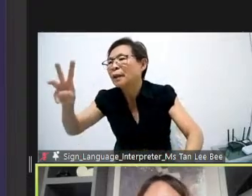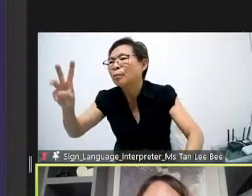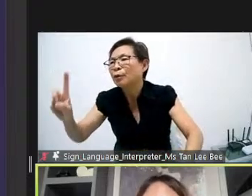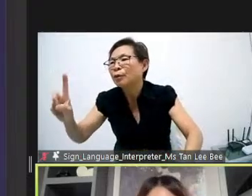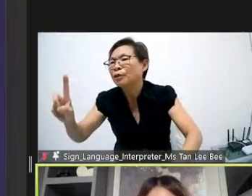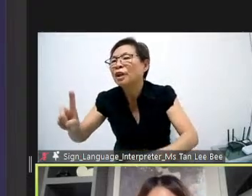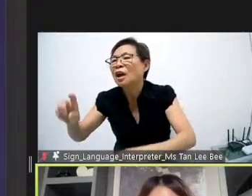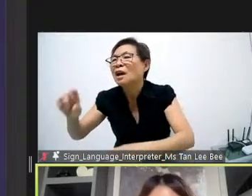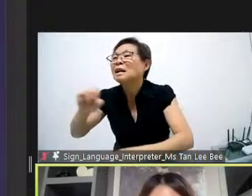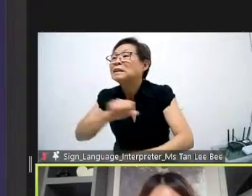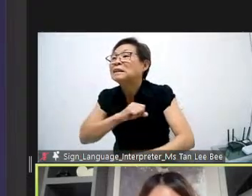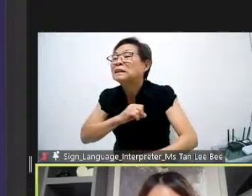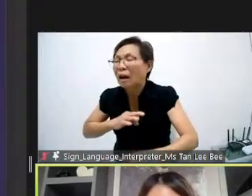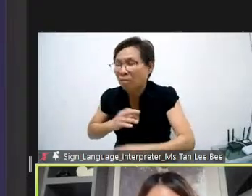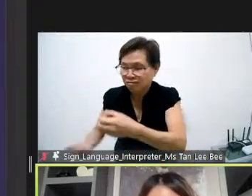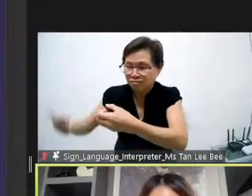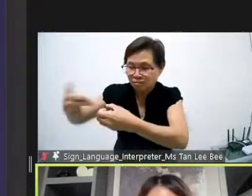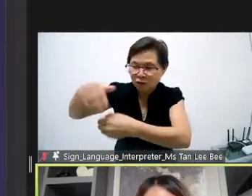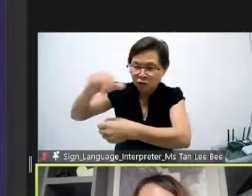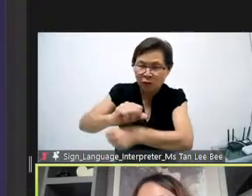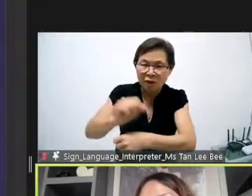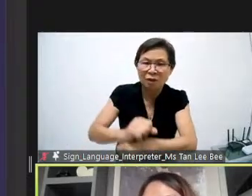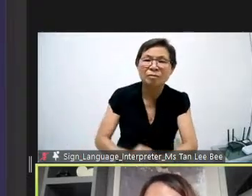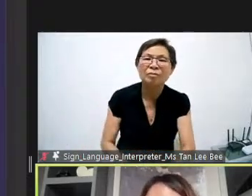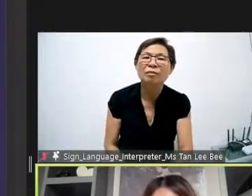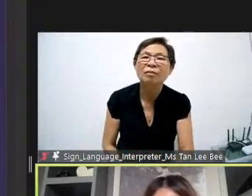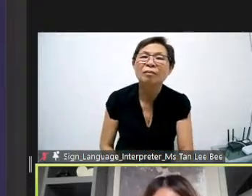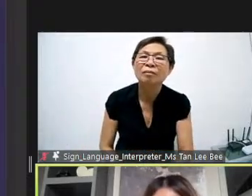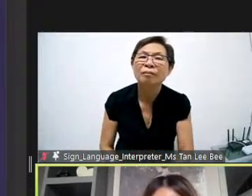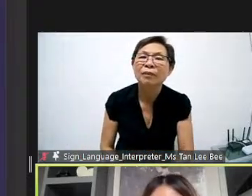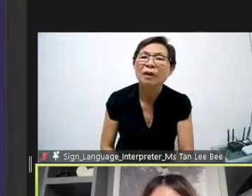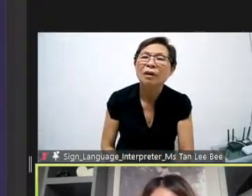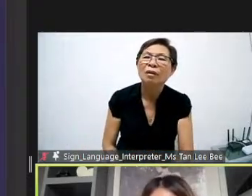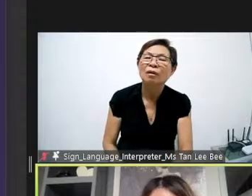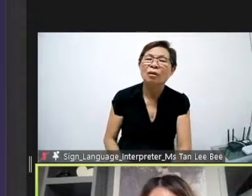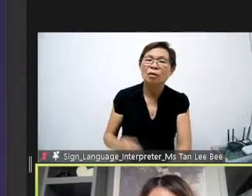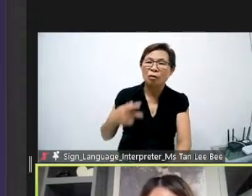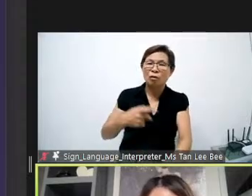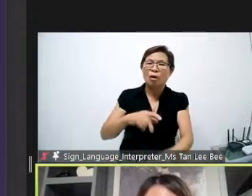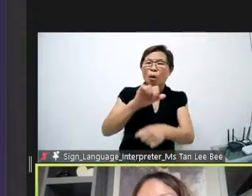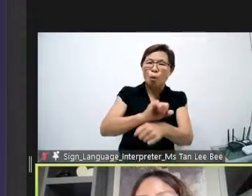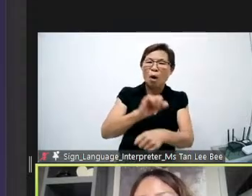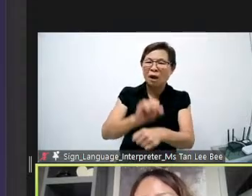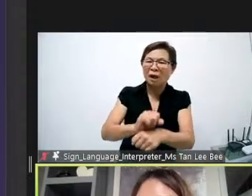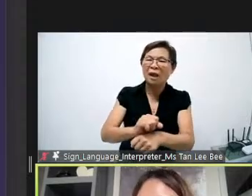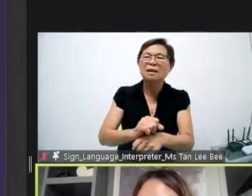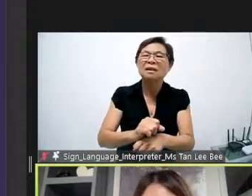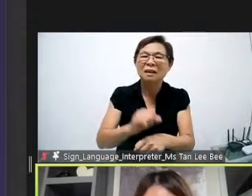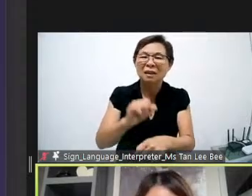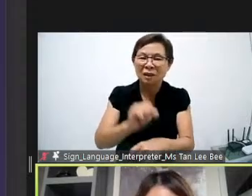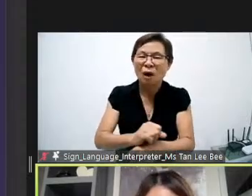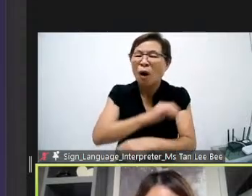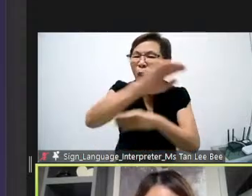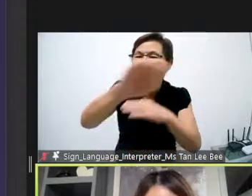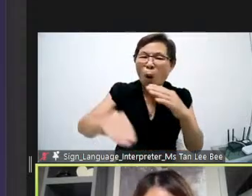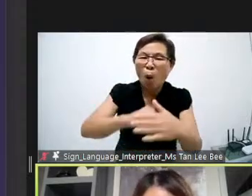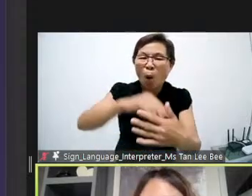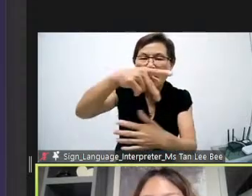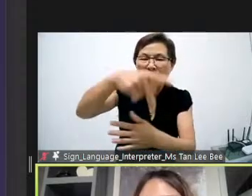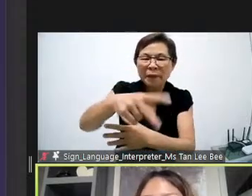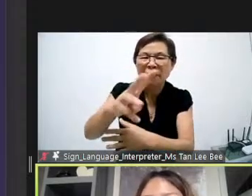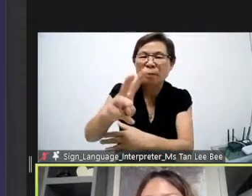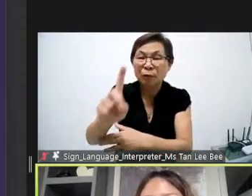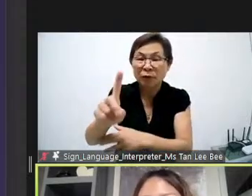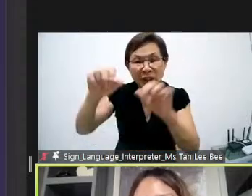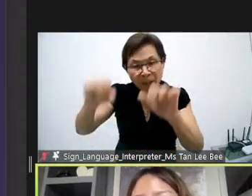We also invest our resource to develop the accessible working platform so all PWD